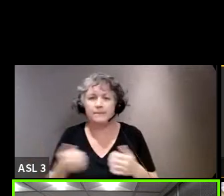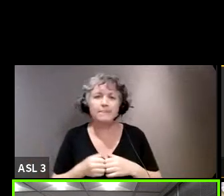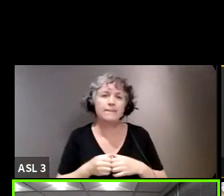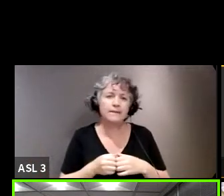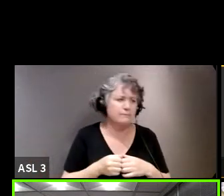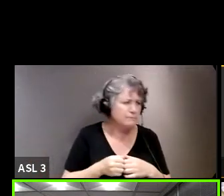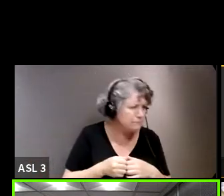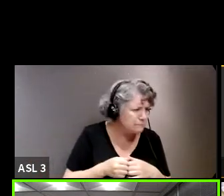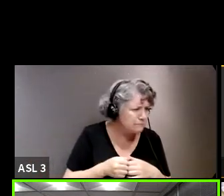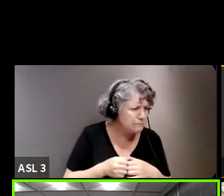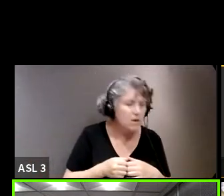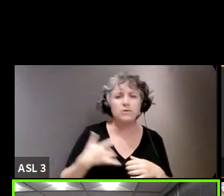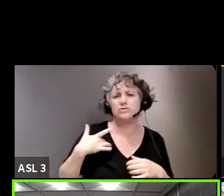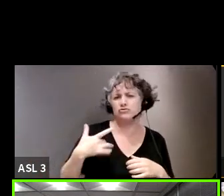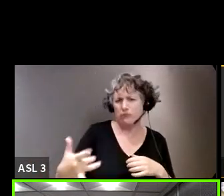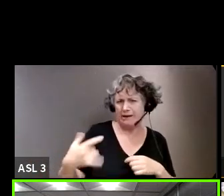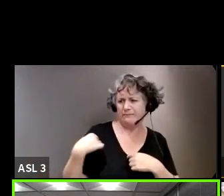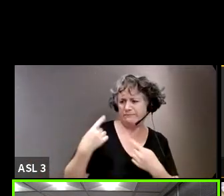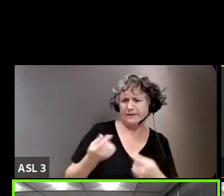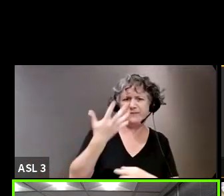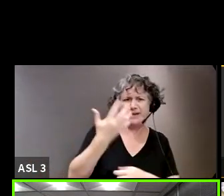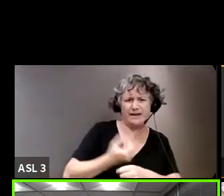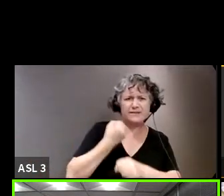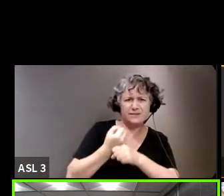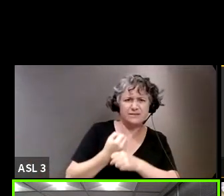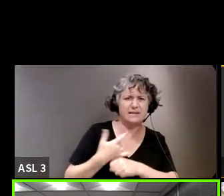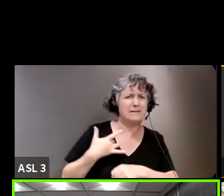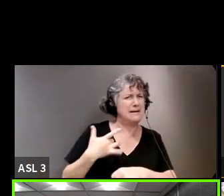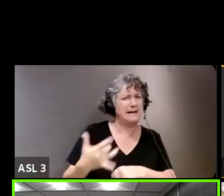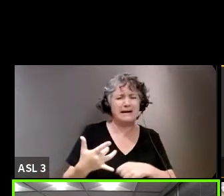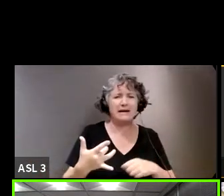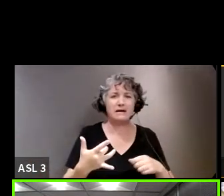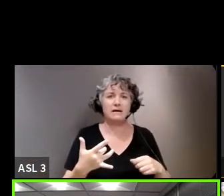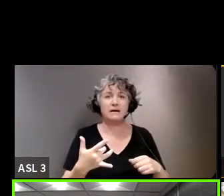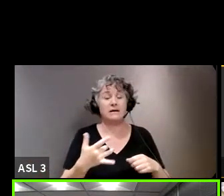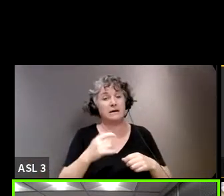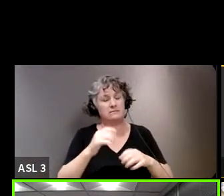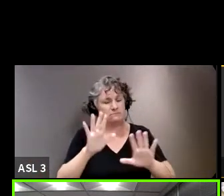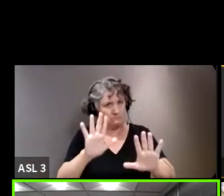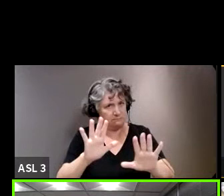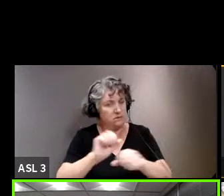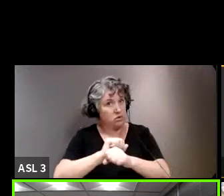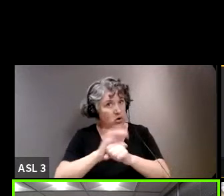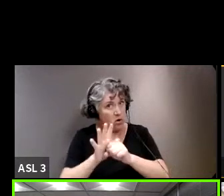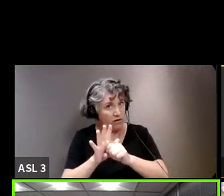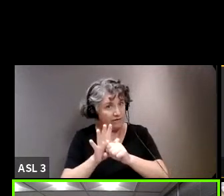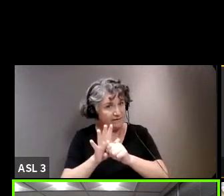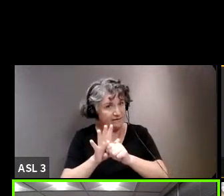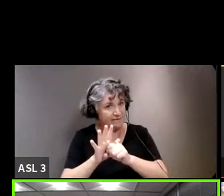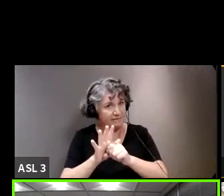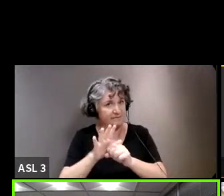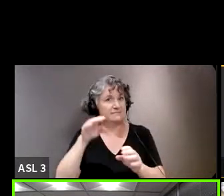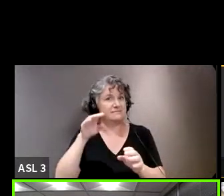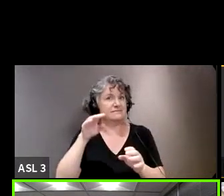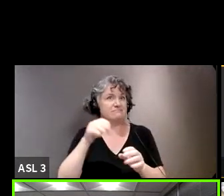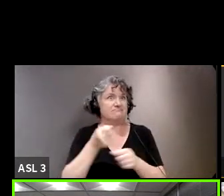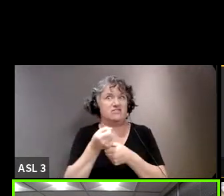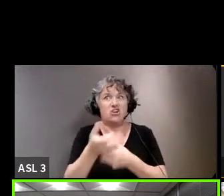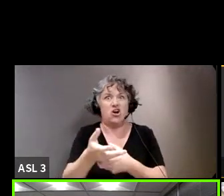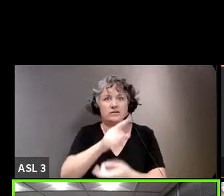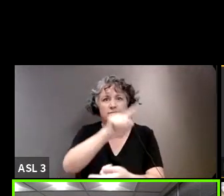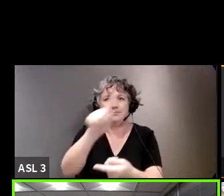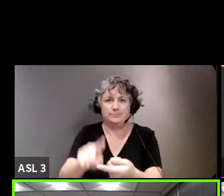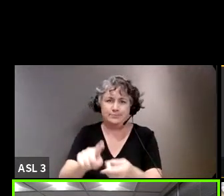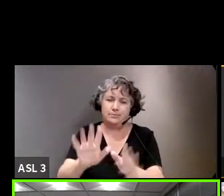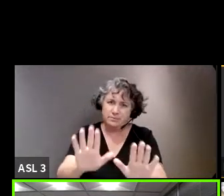students over the last five years with the dip in covin which were the only city to benefit from uh in 2020 our numbers have